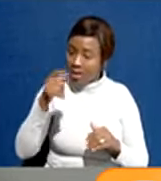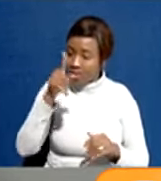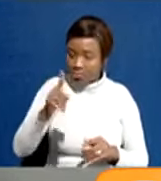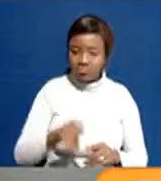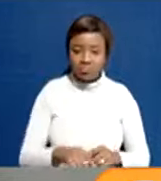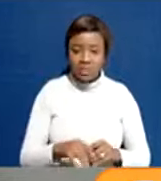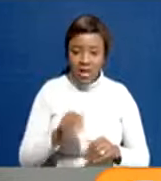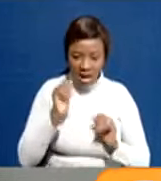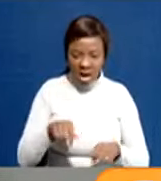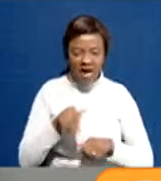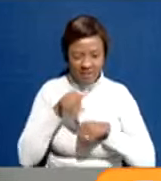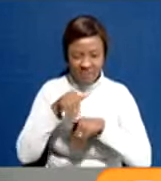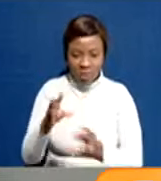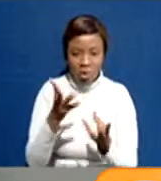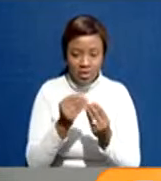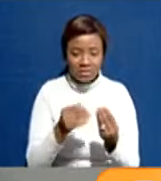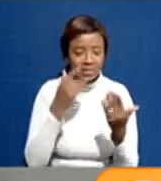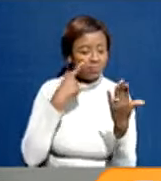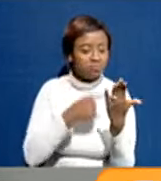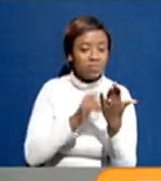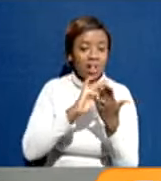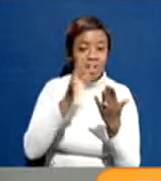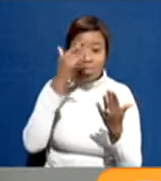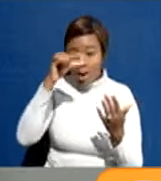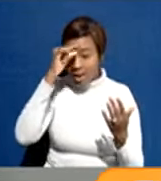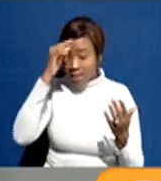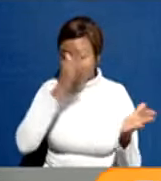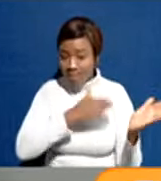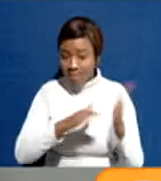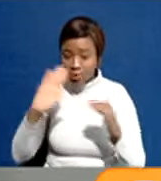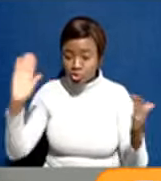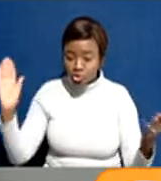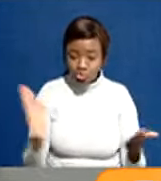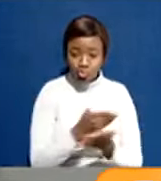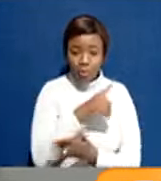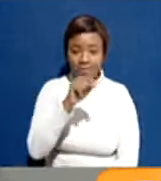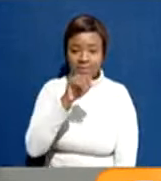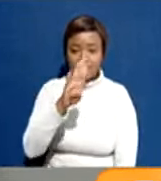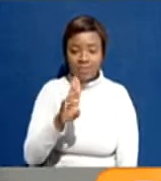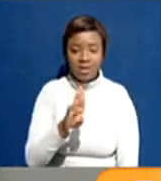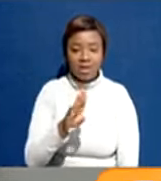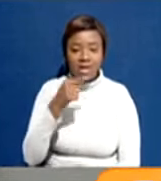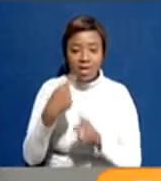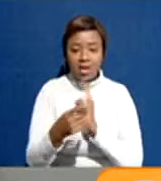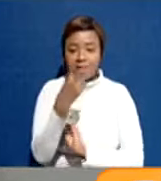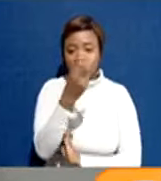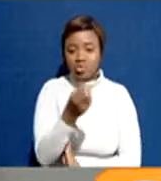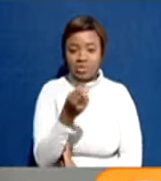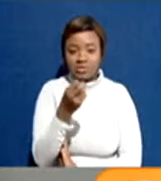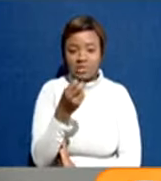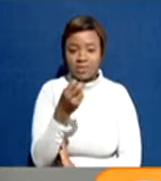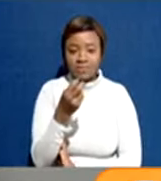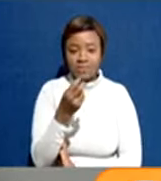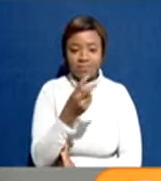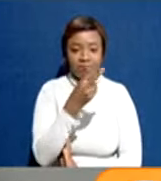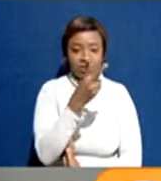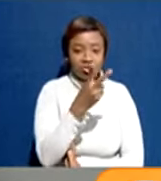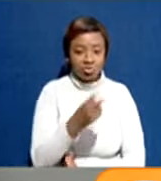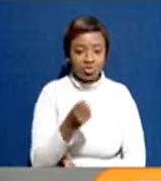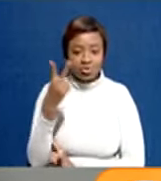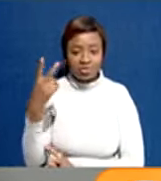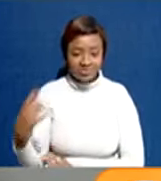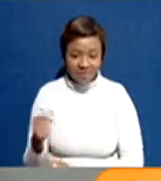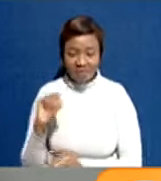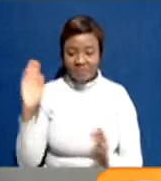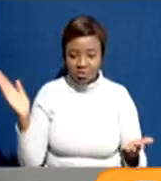eradication of TB by 2035. Close to 2,000 patients have been enrolled in the application since its